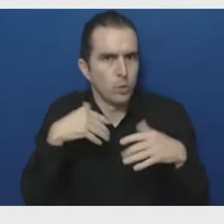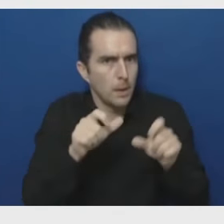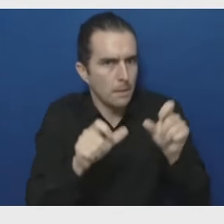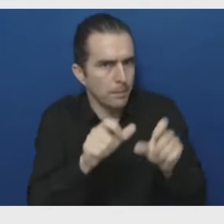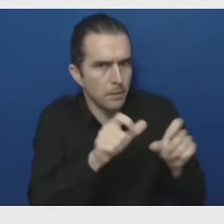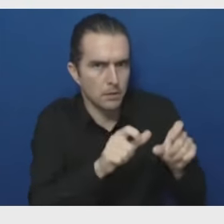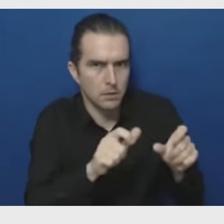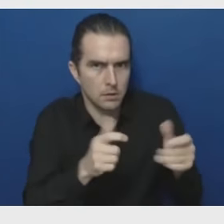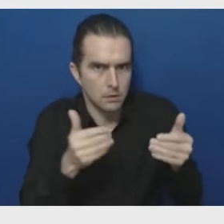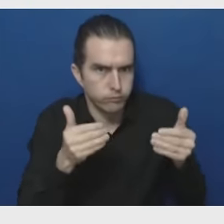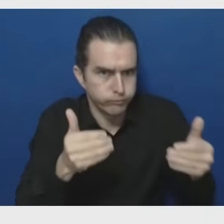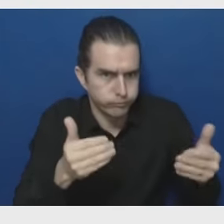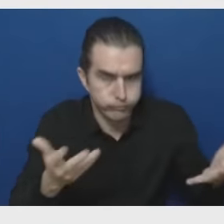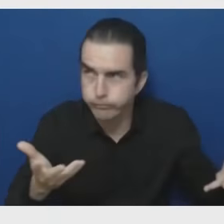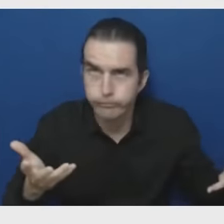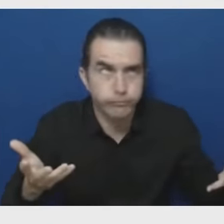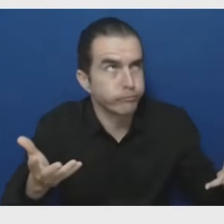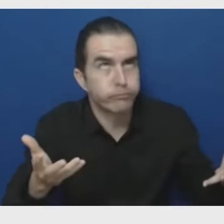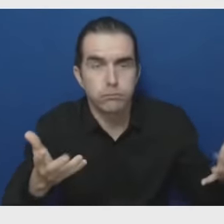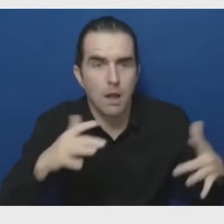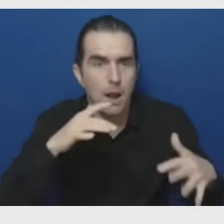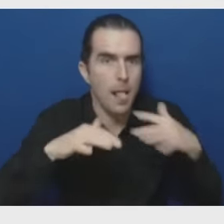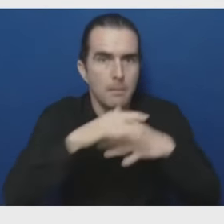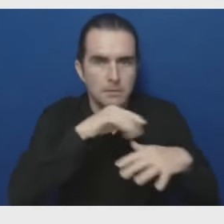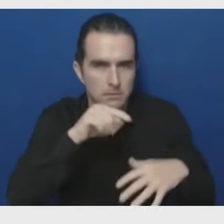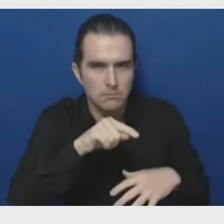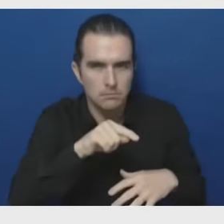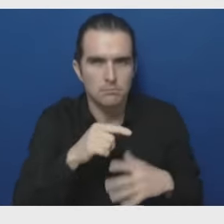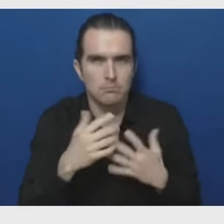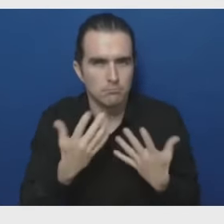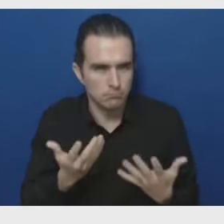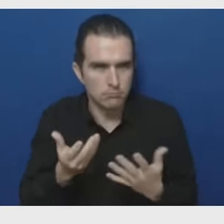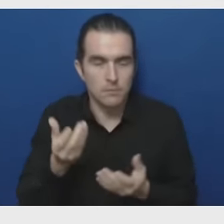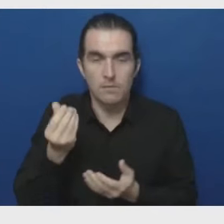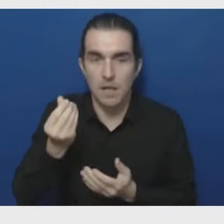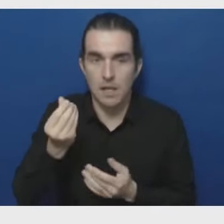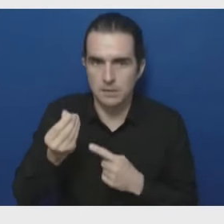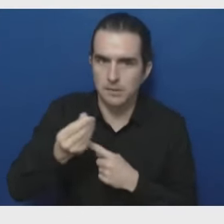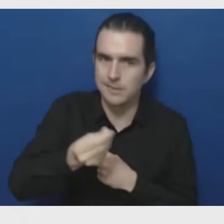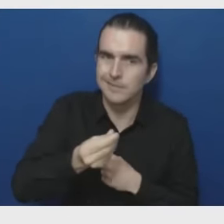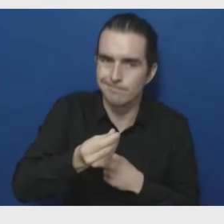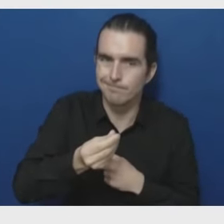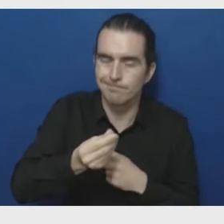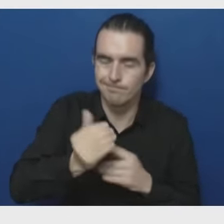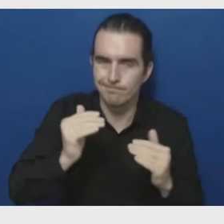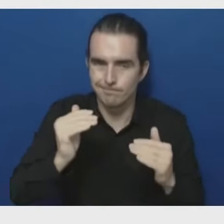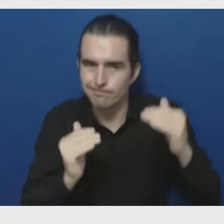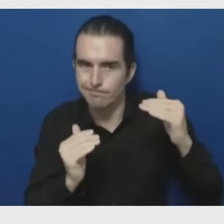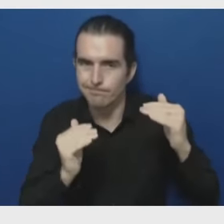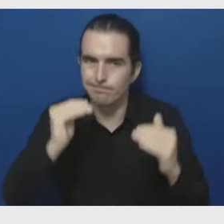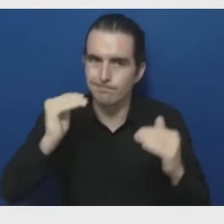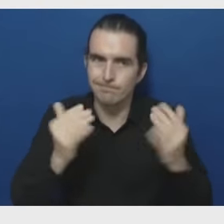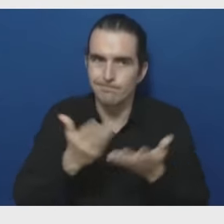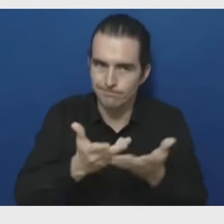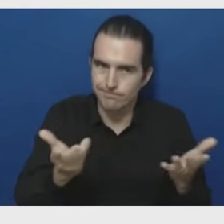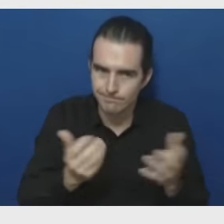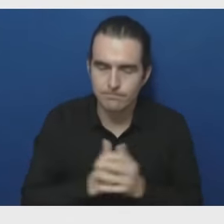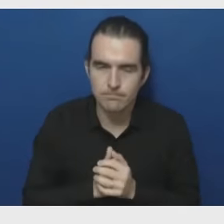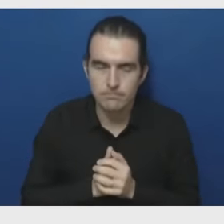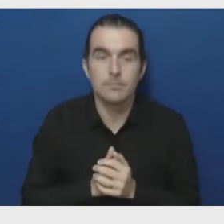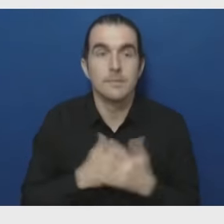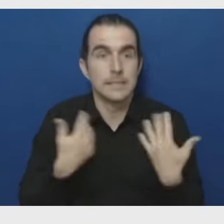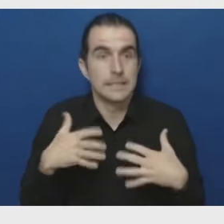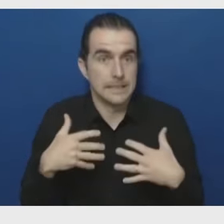appreciate finance within another kind of thinking, with a new thinking. We need to deliver quality finance as a